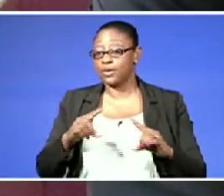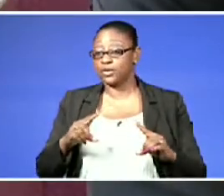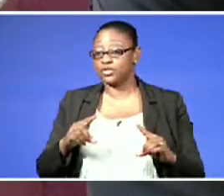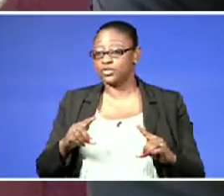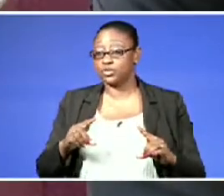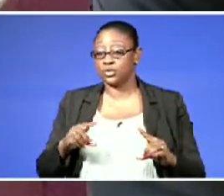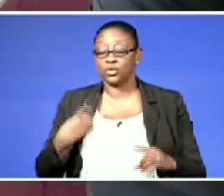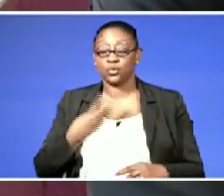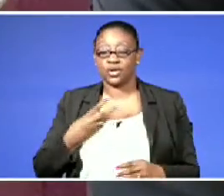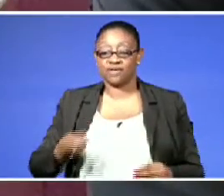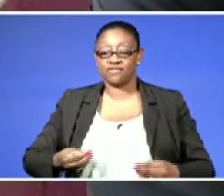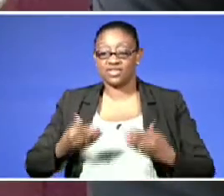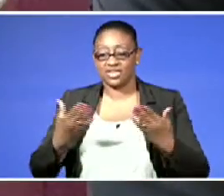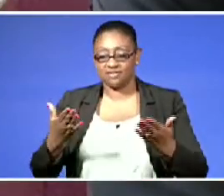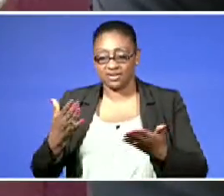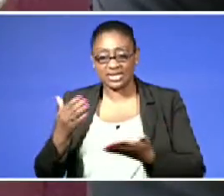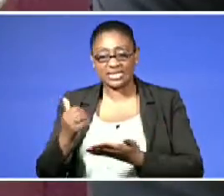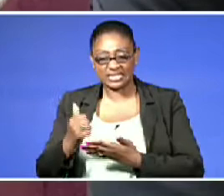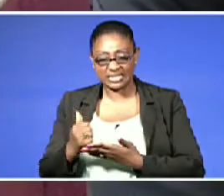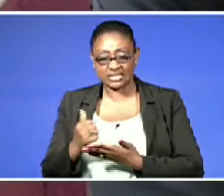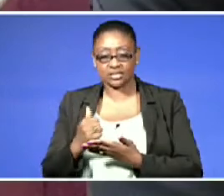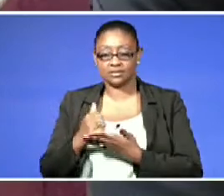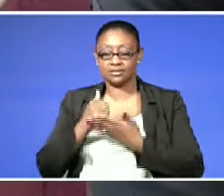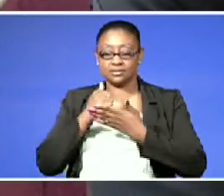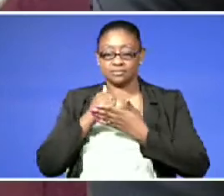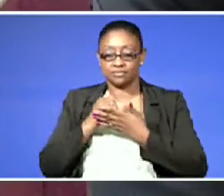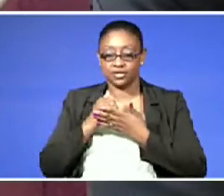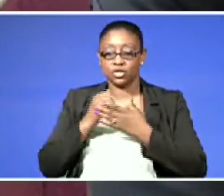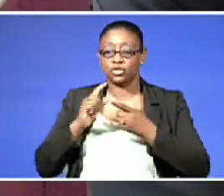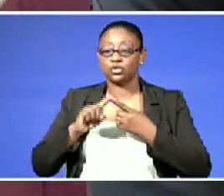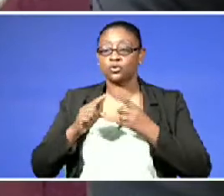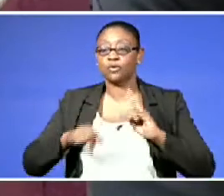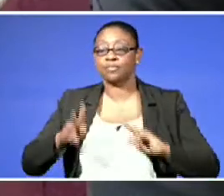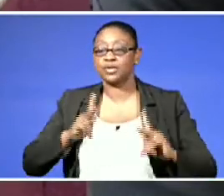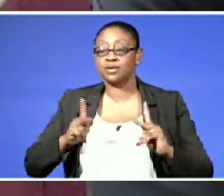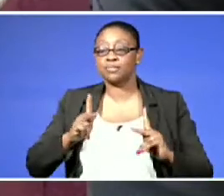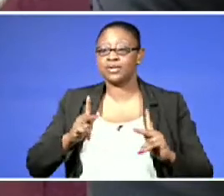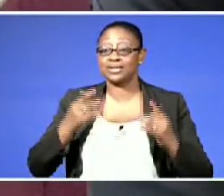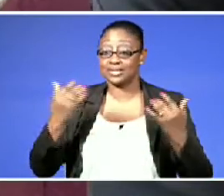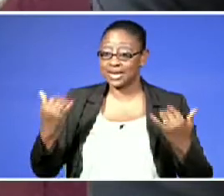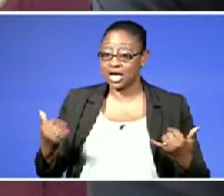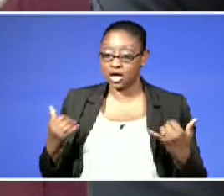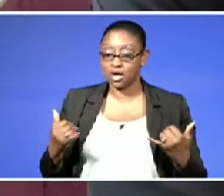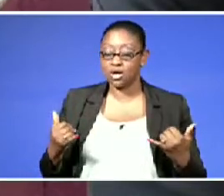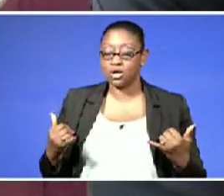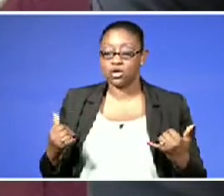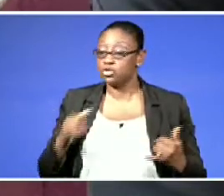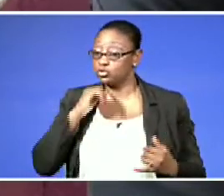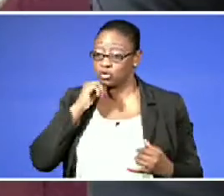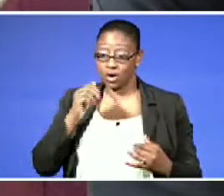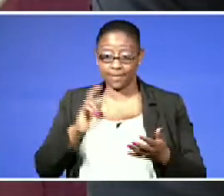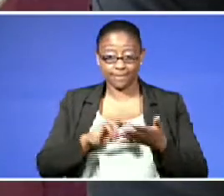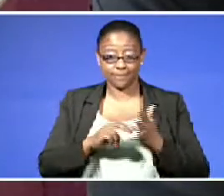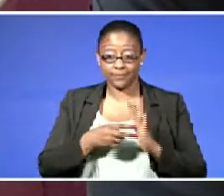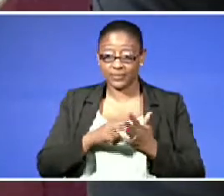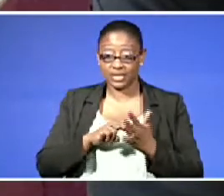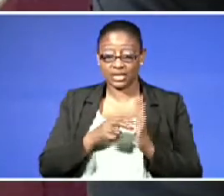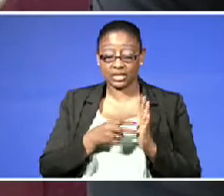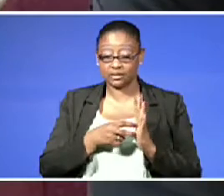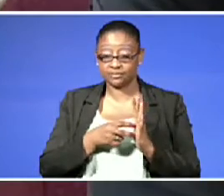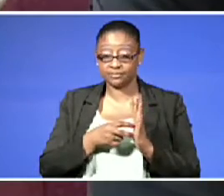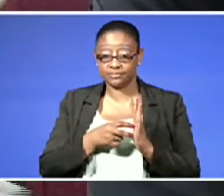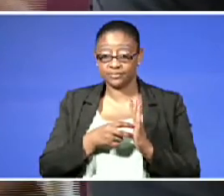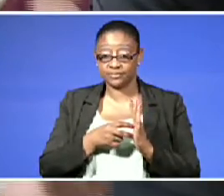humanitarian assistance to persons right now should not be taken to mean that in terms of